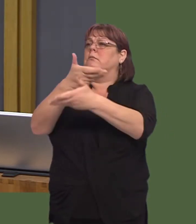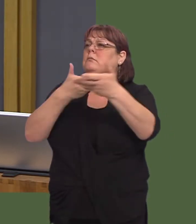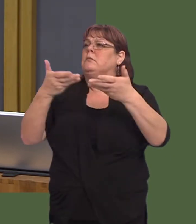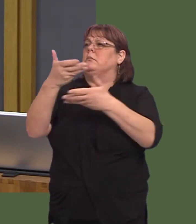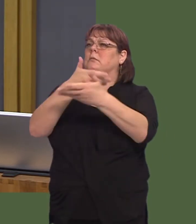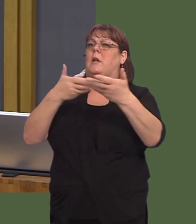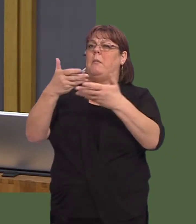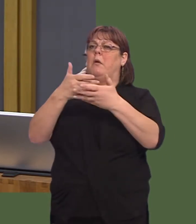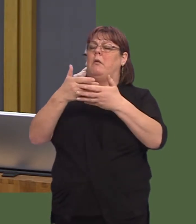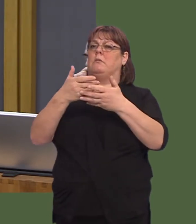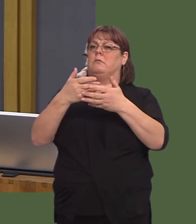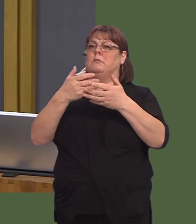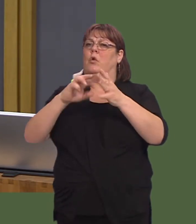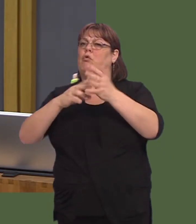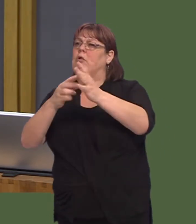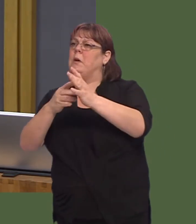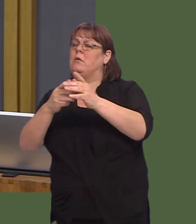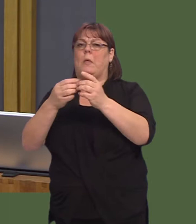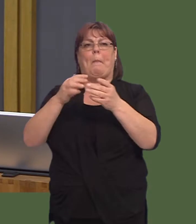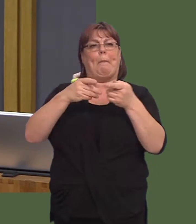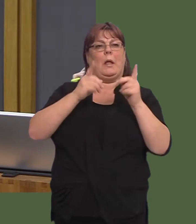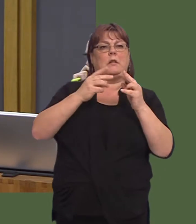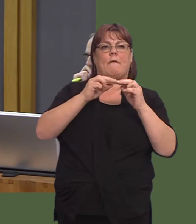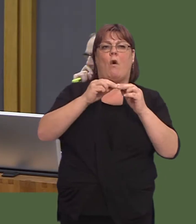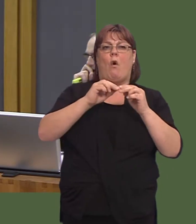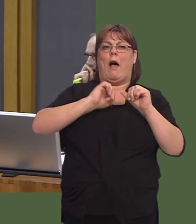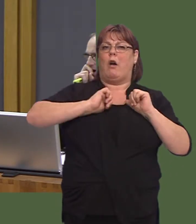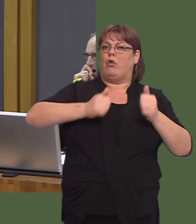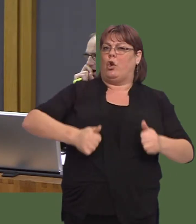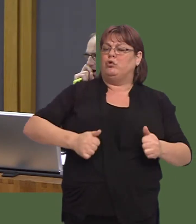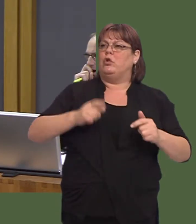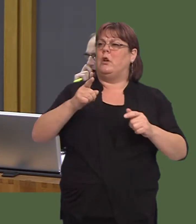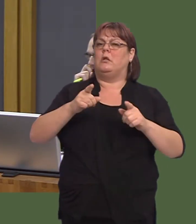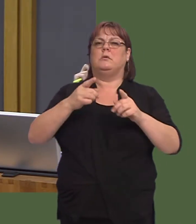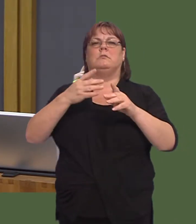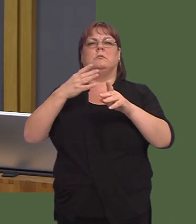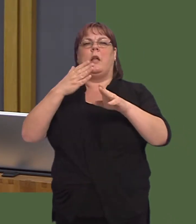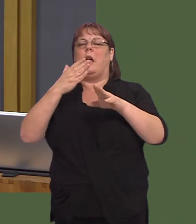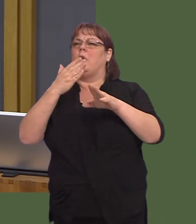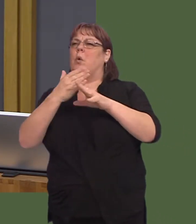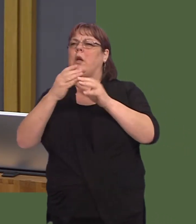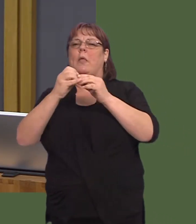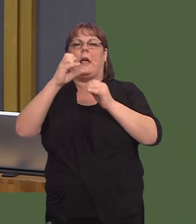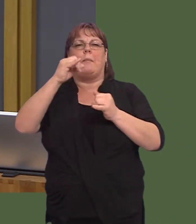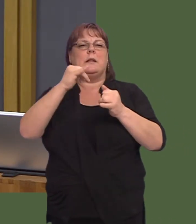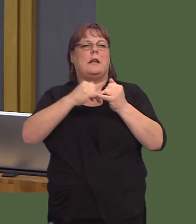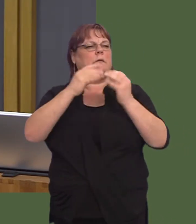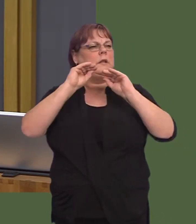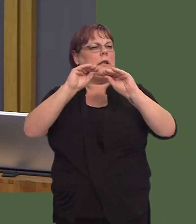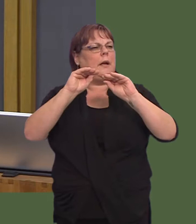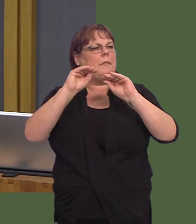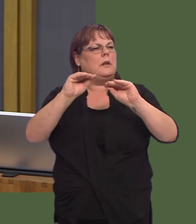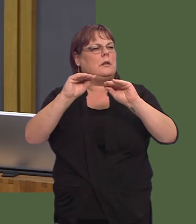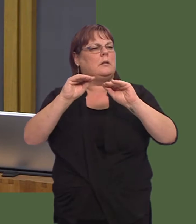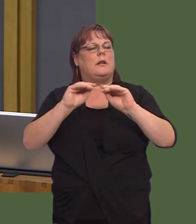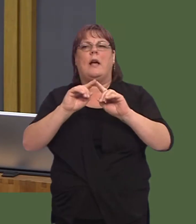the Minister for Agriculture. He talked about the working party of the Education, Cabinet Secretary on Education.